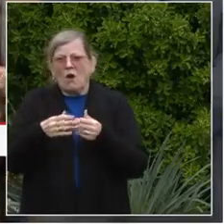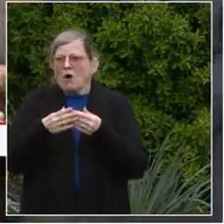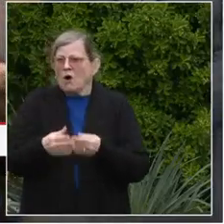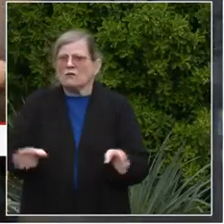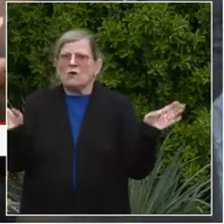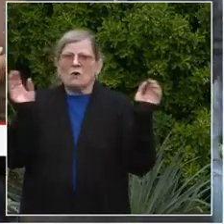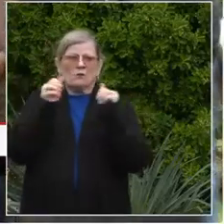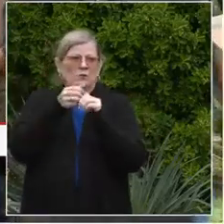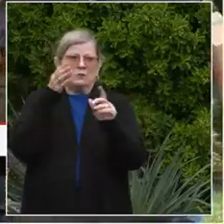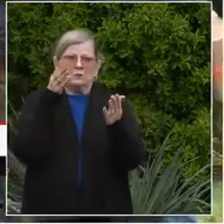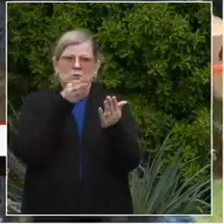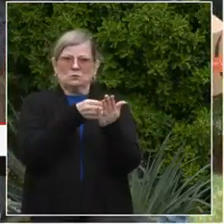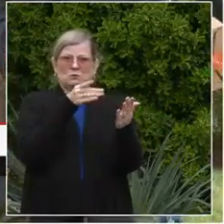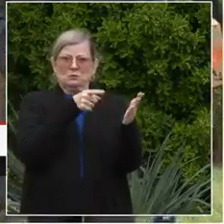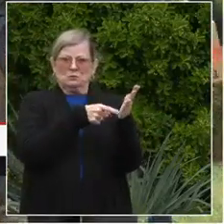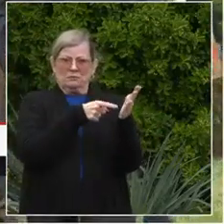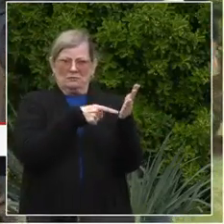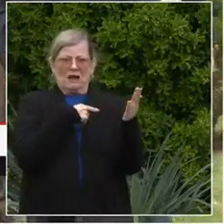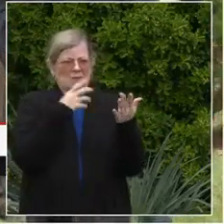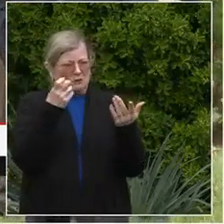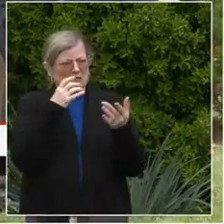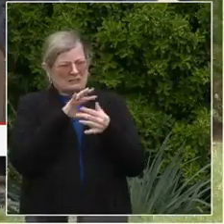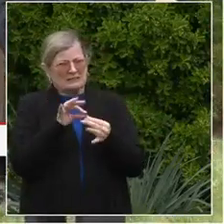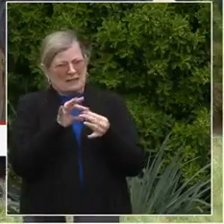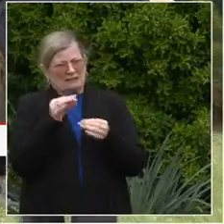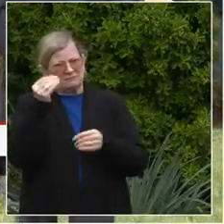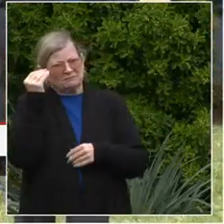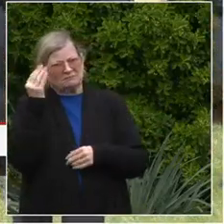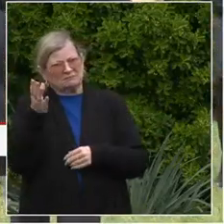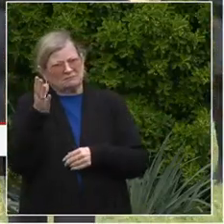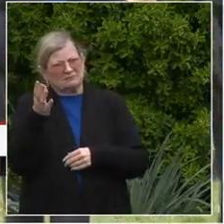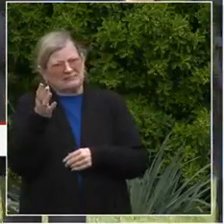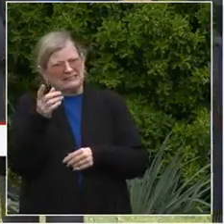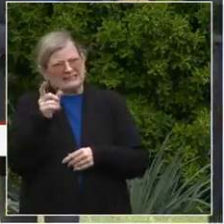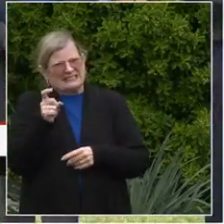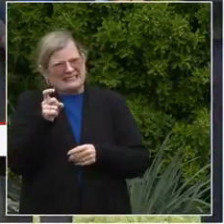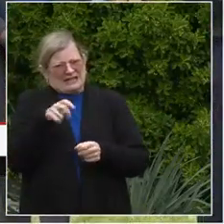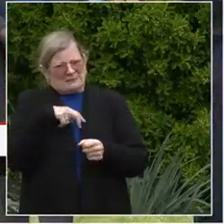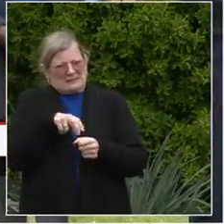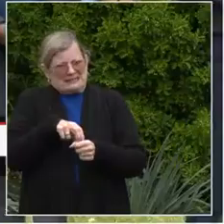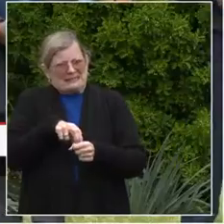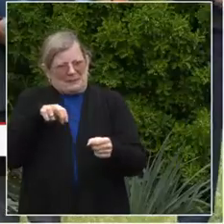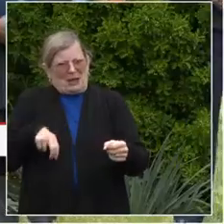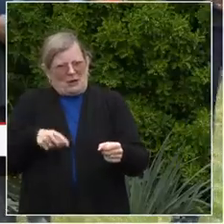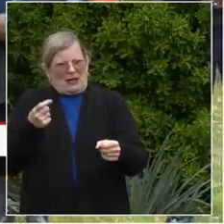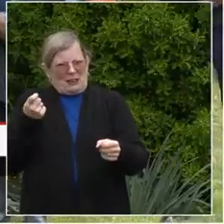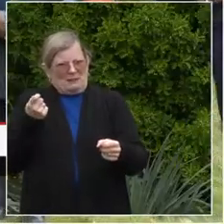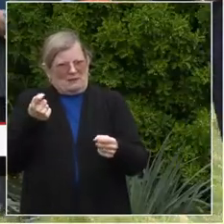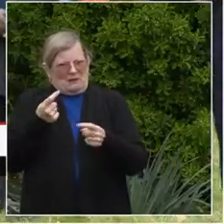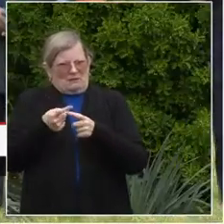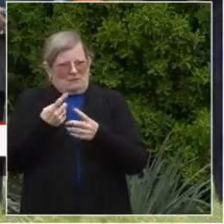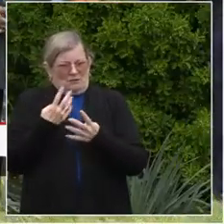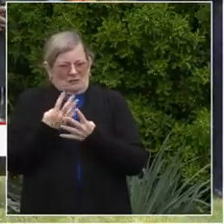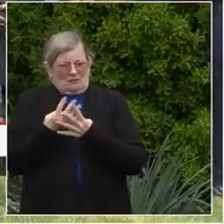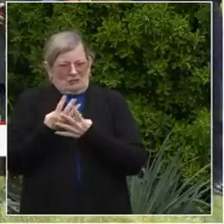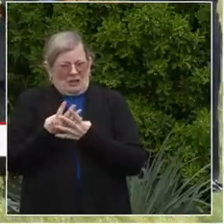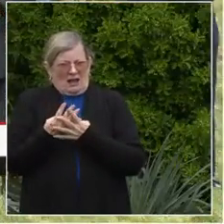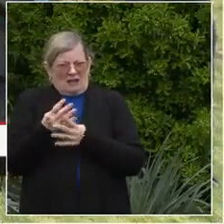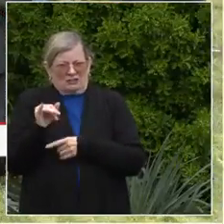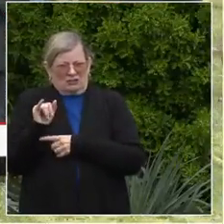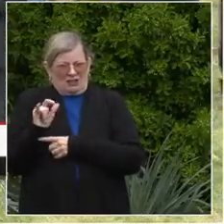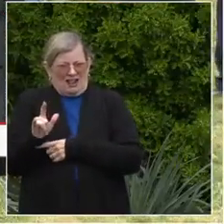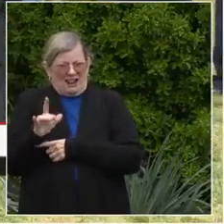itself. But let me just say this. Let me kind of take a step back about the jail and our approach to